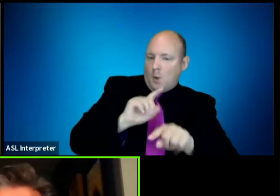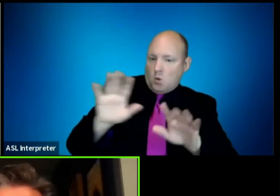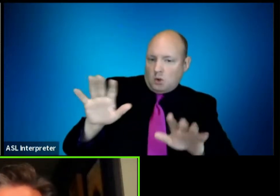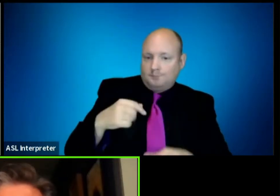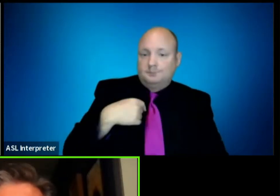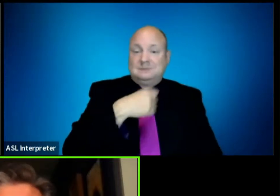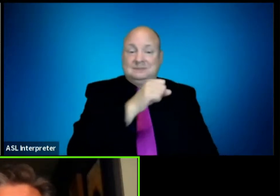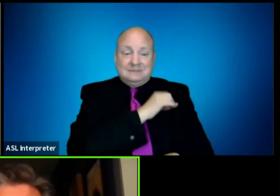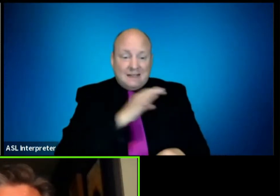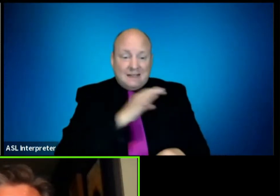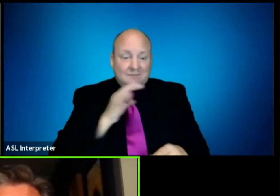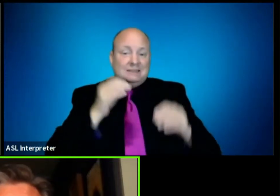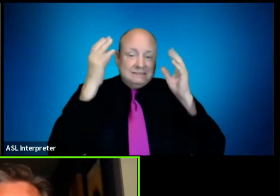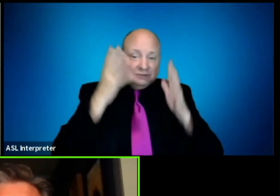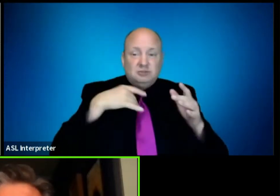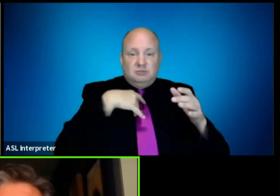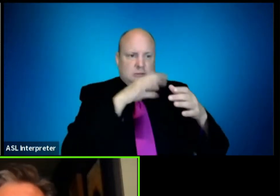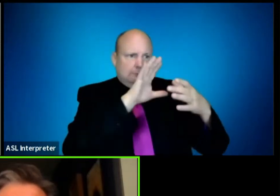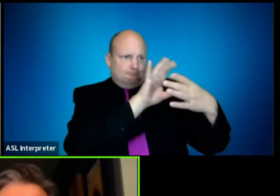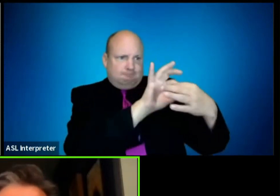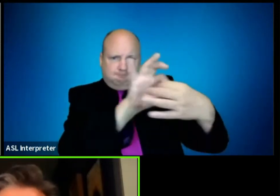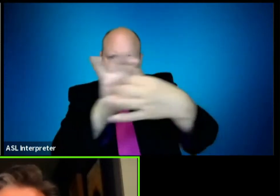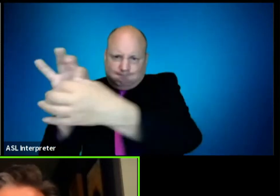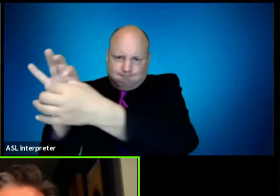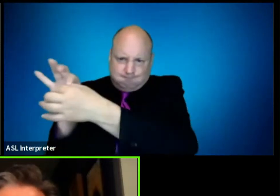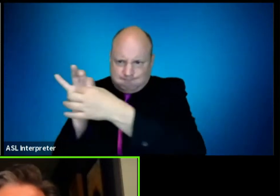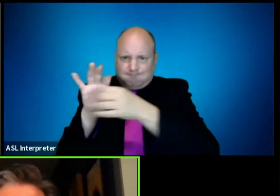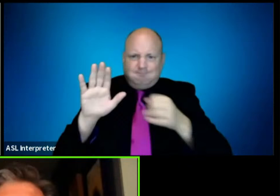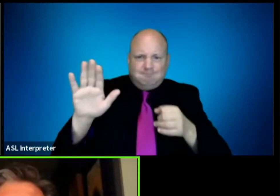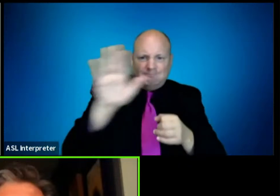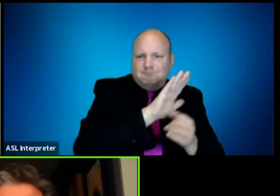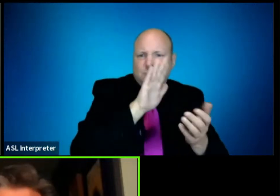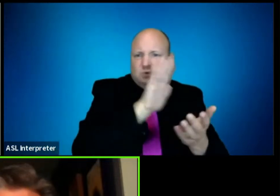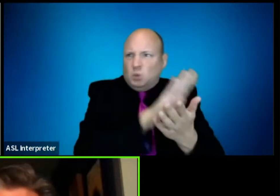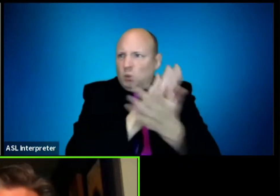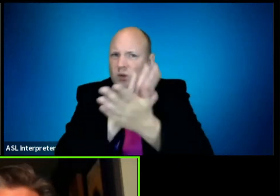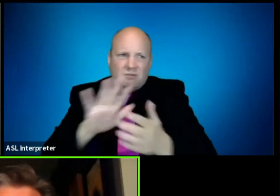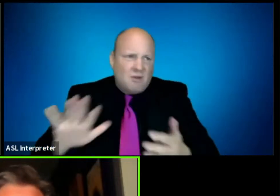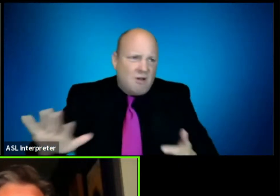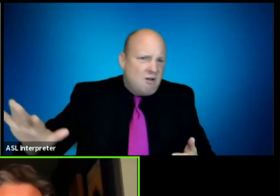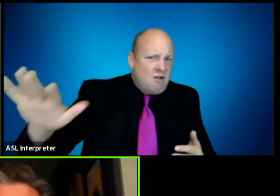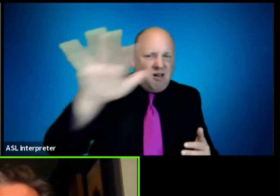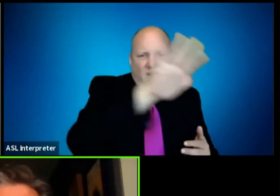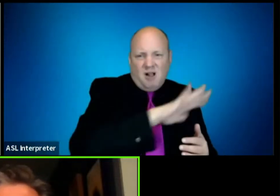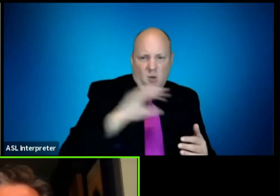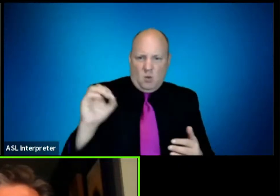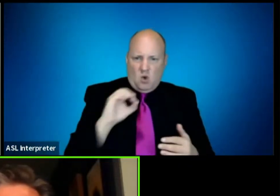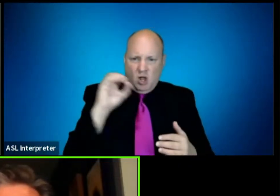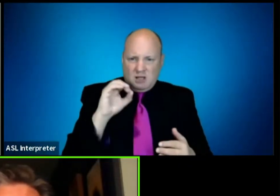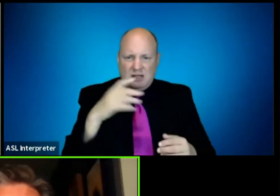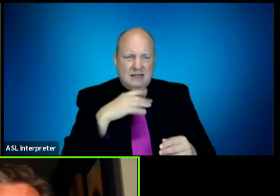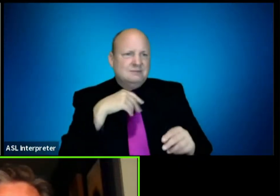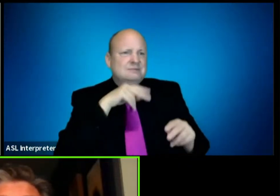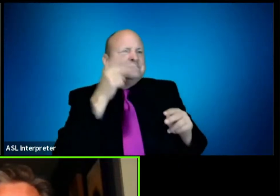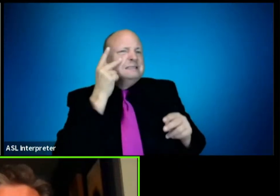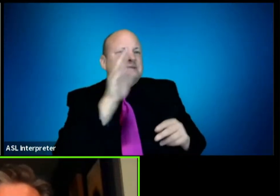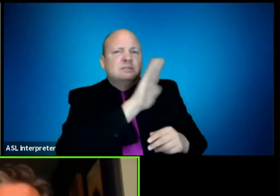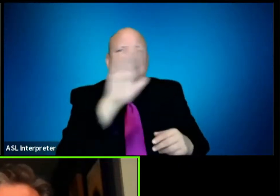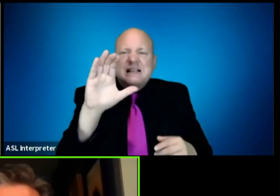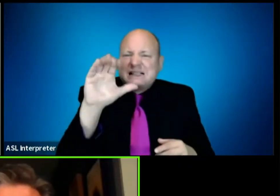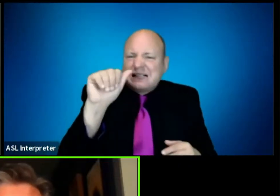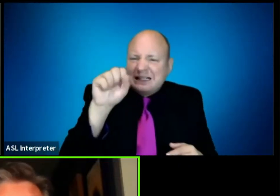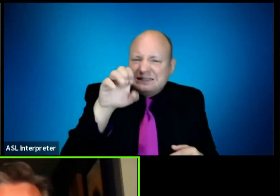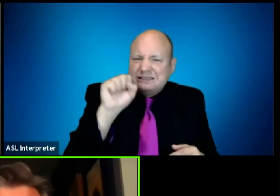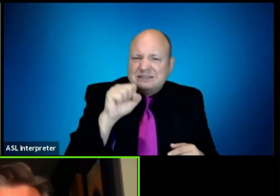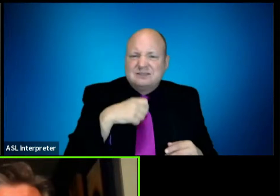those schools to assess for outbreaks, and we track the number of cases that have had contact with schools. We don't always have the denominator and the full